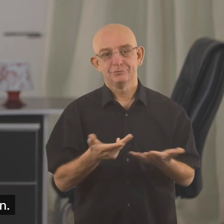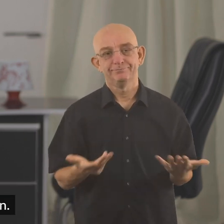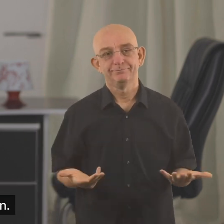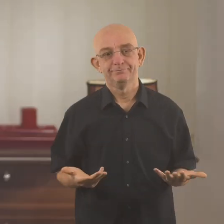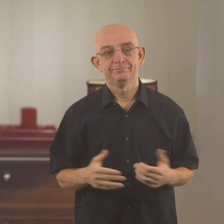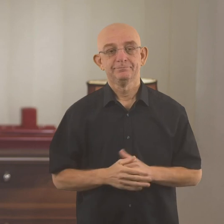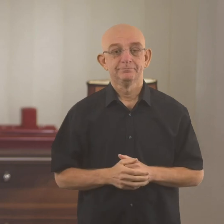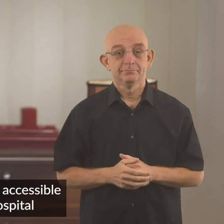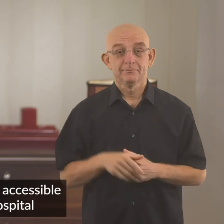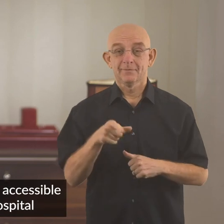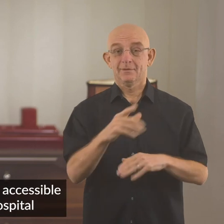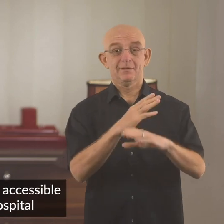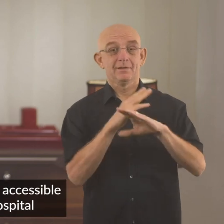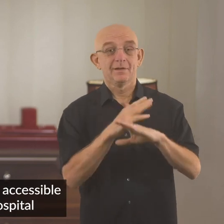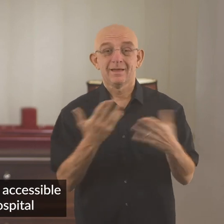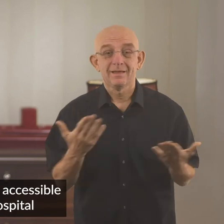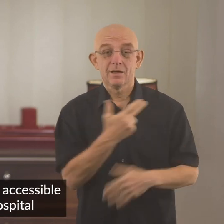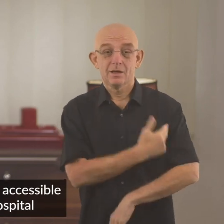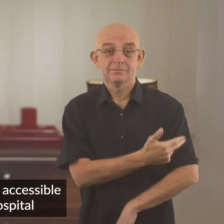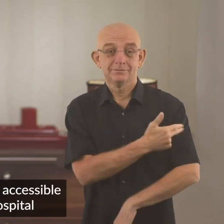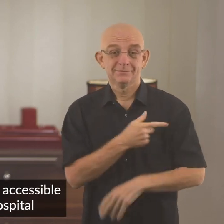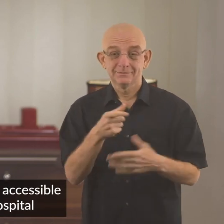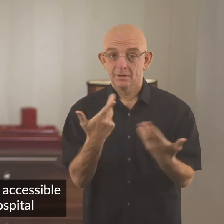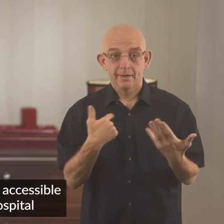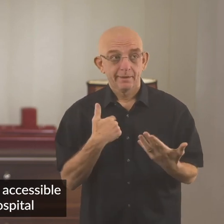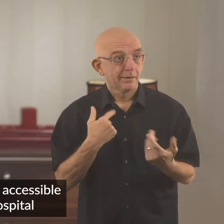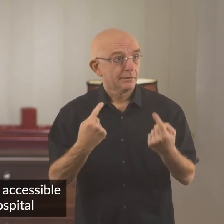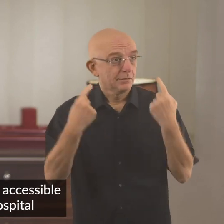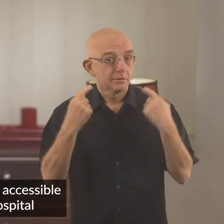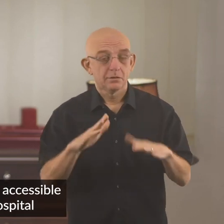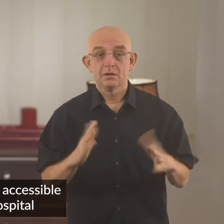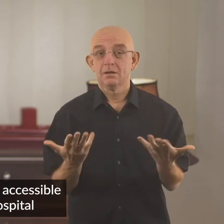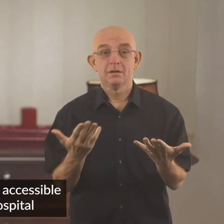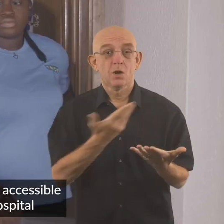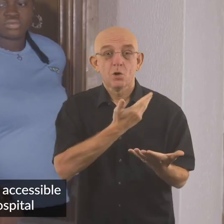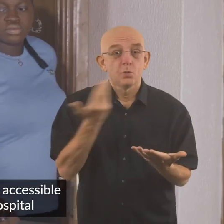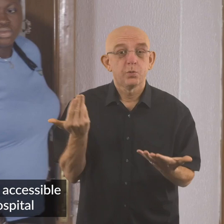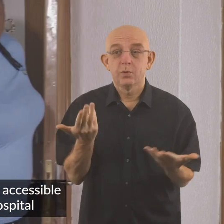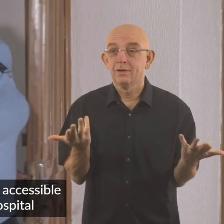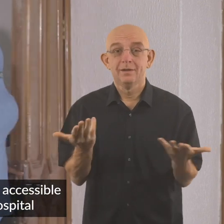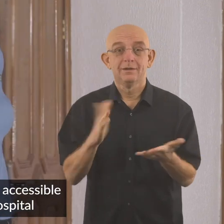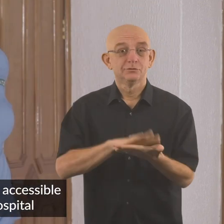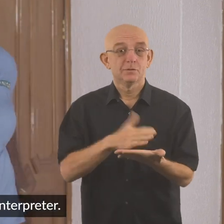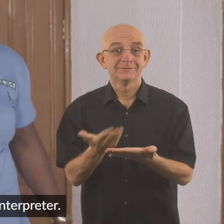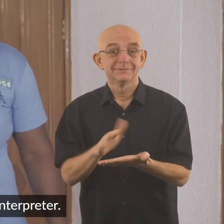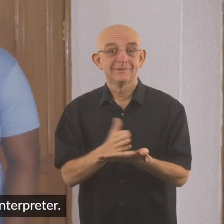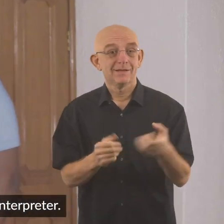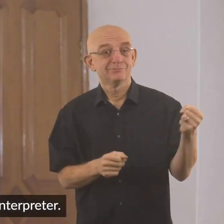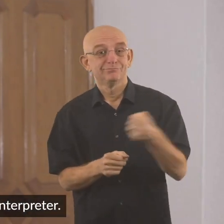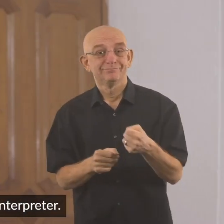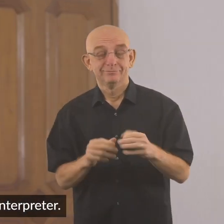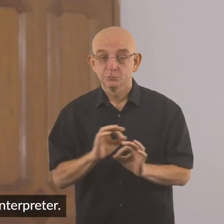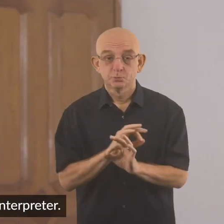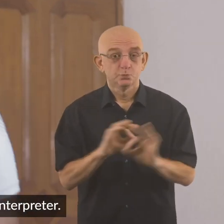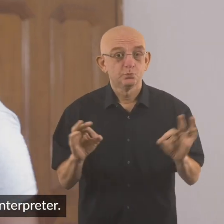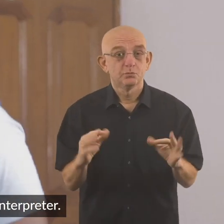communication. Number one barrier is no accessible information in the hospital through a sign